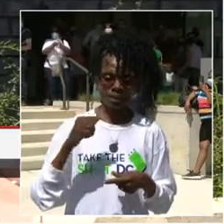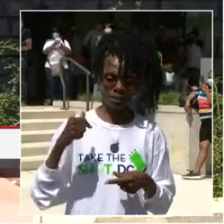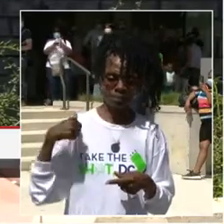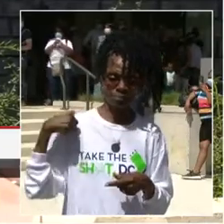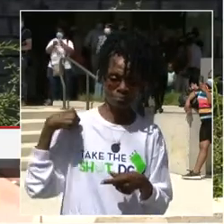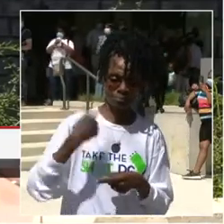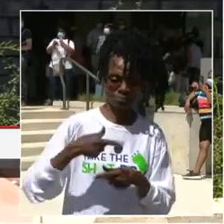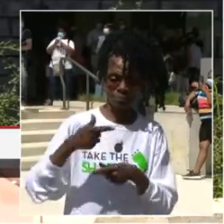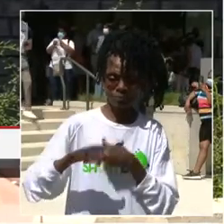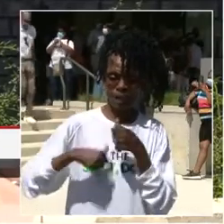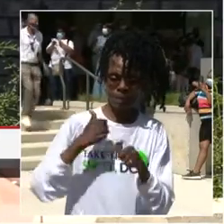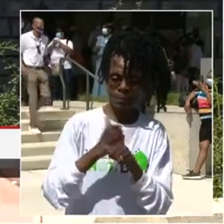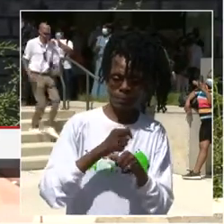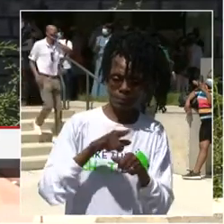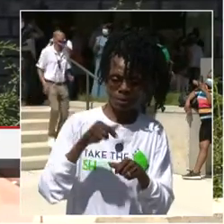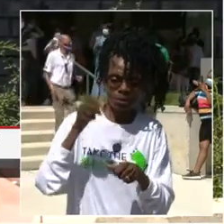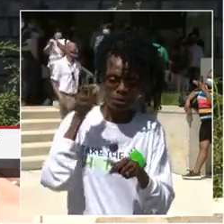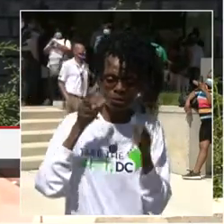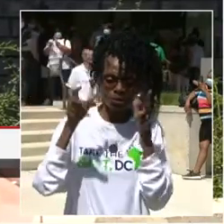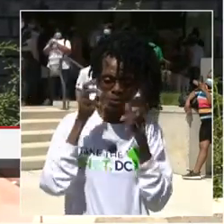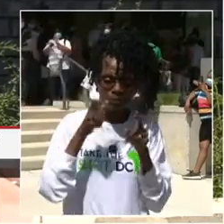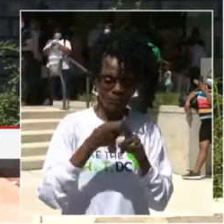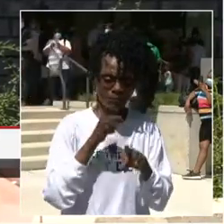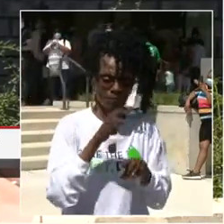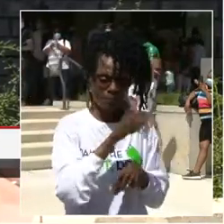hear from the alum.